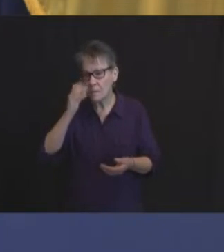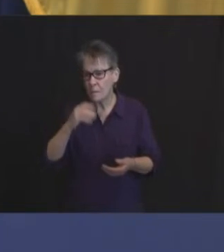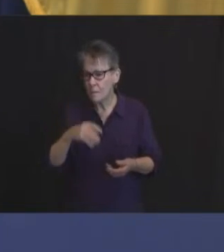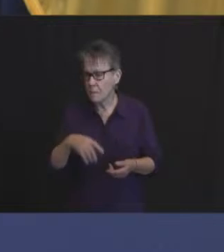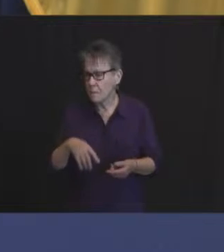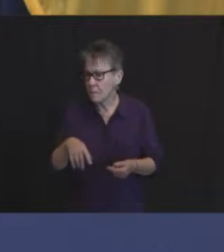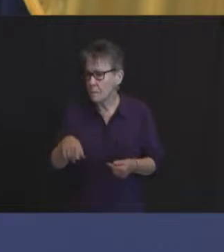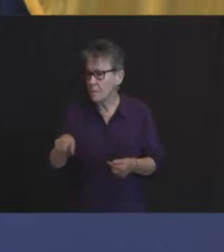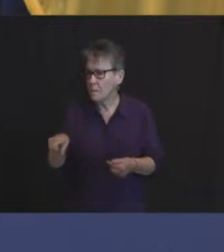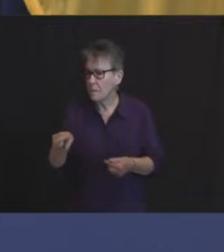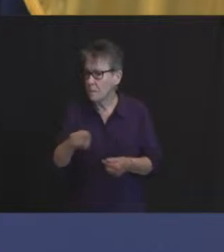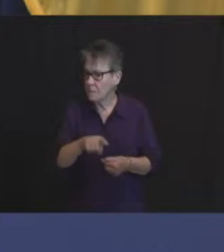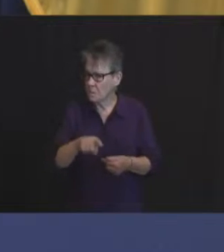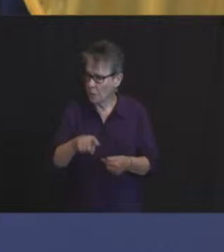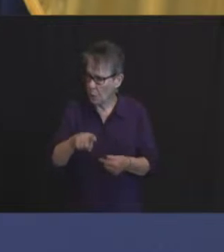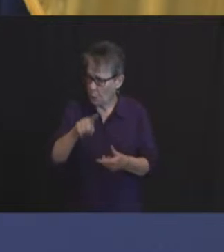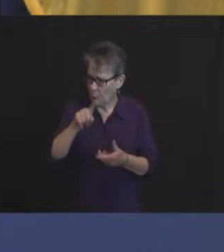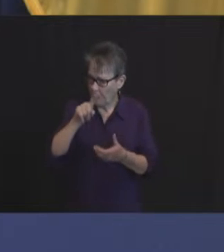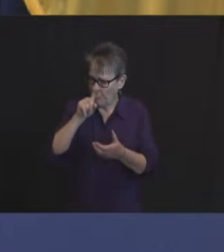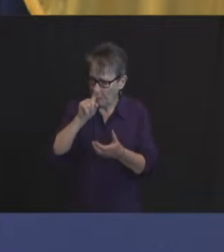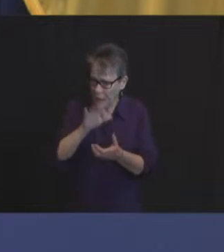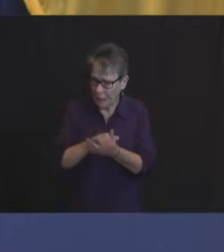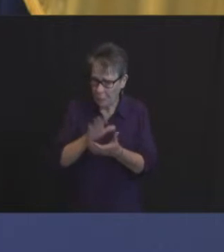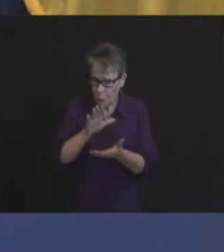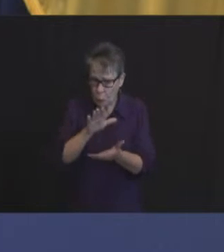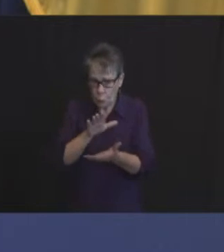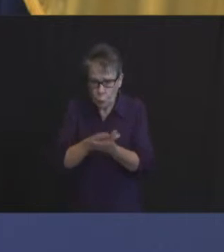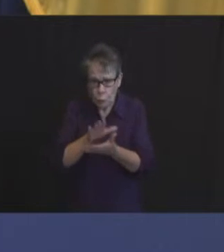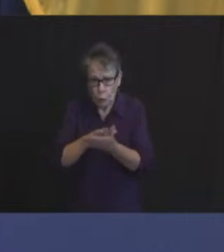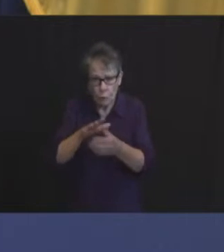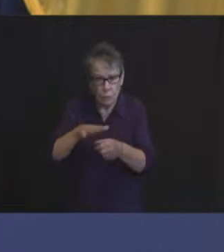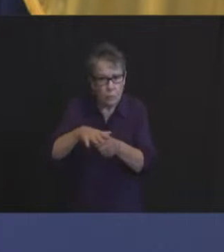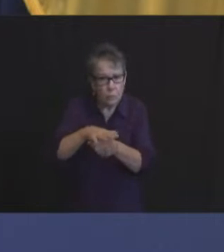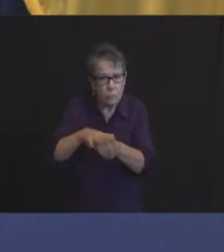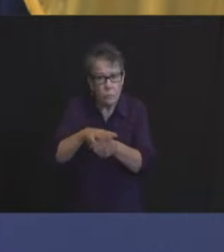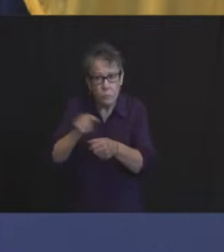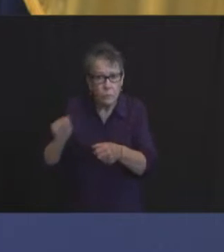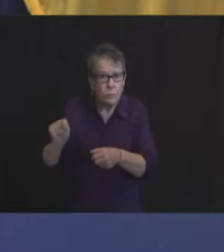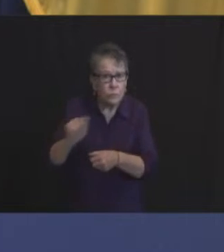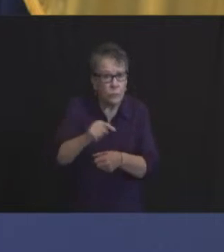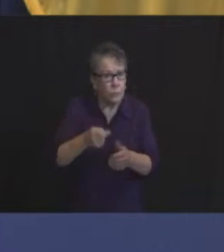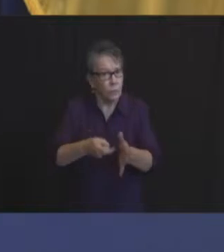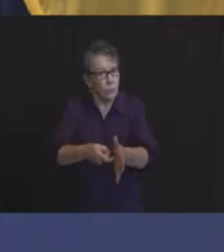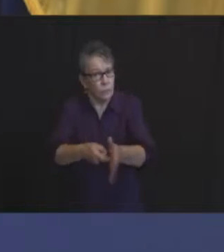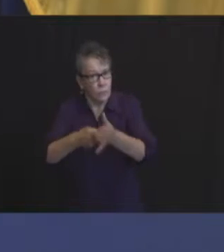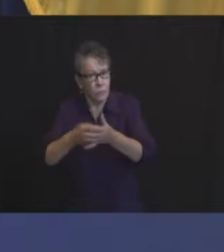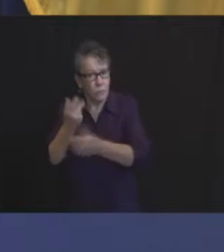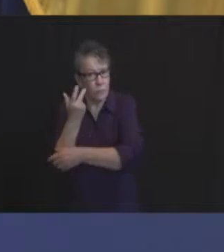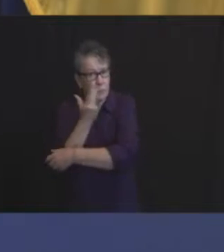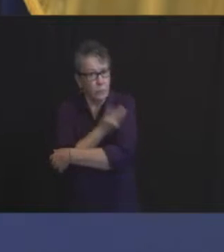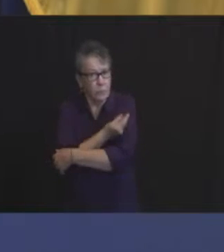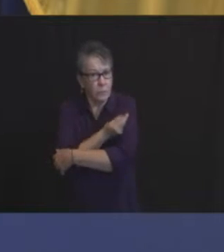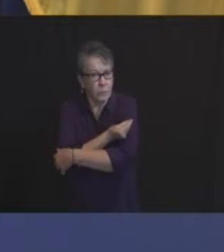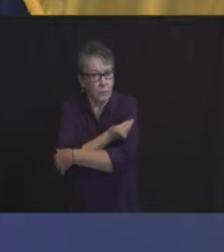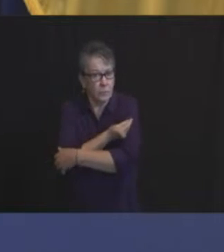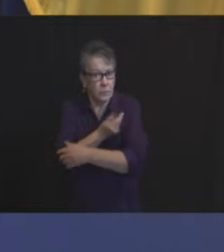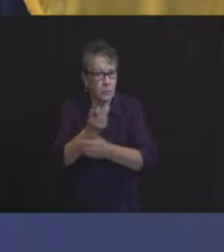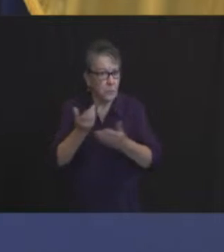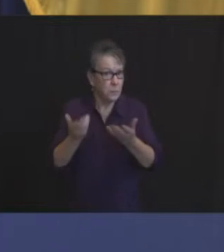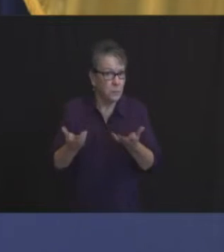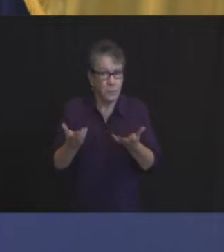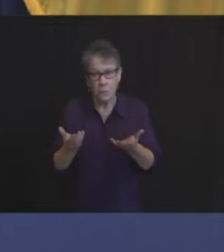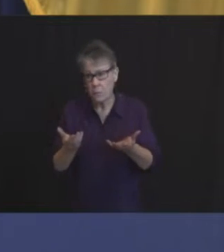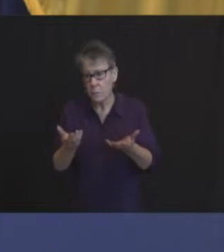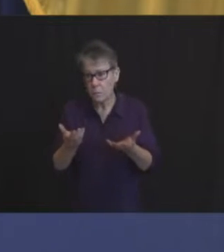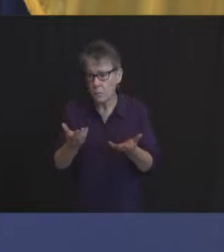should require teachers to get the COVID-19 vaccine? And if so, would you want to go a step further and want